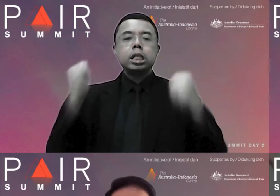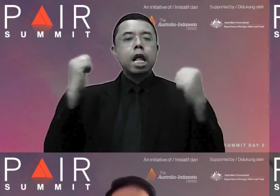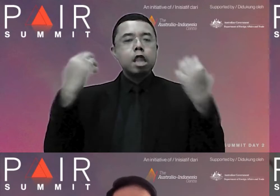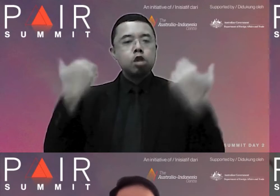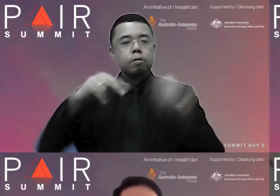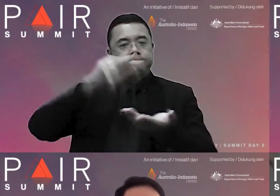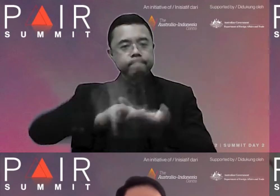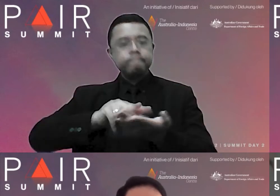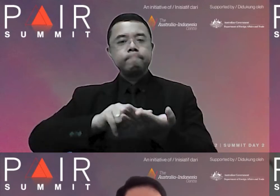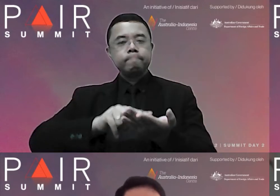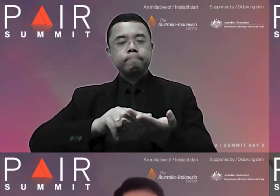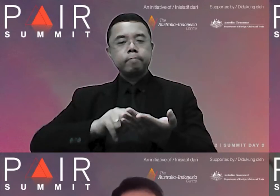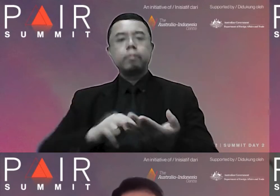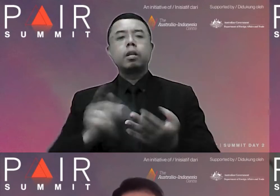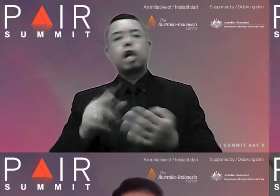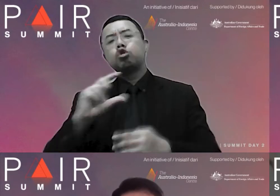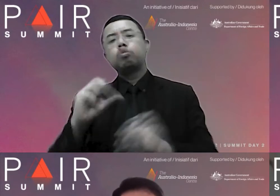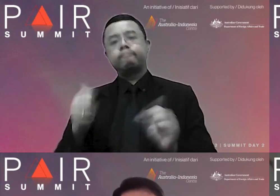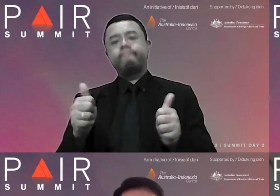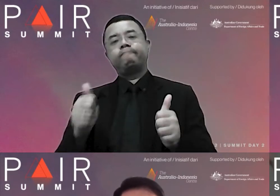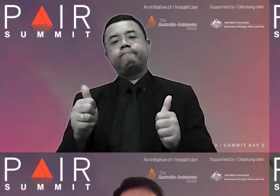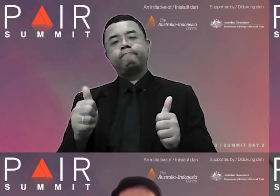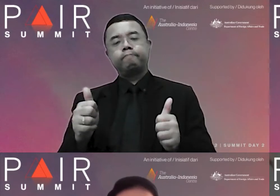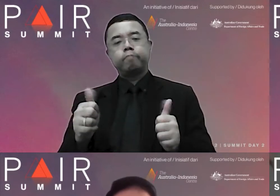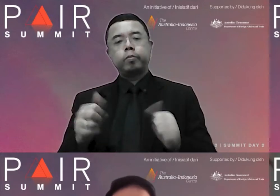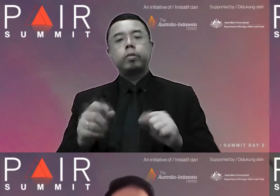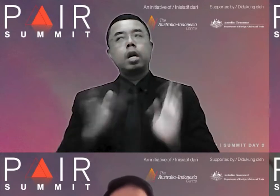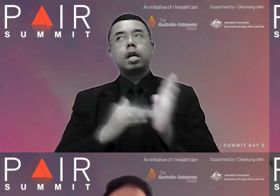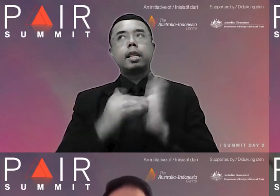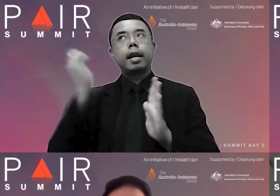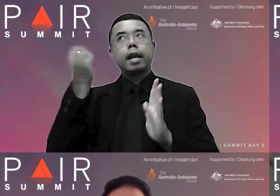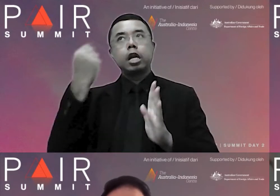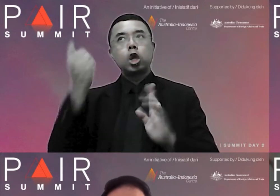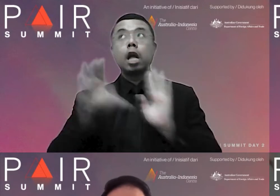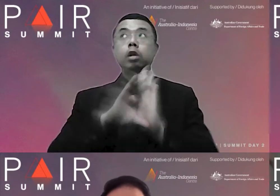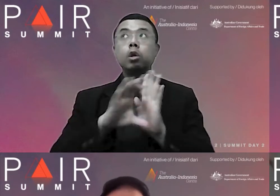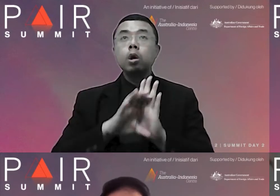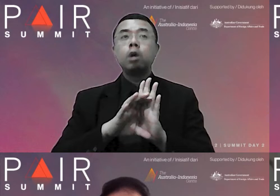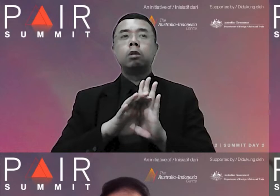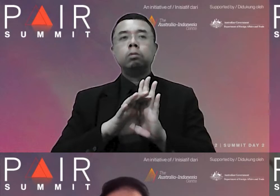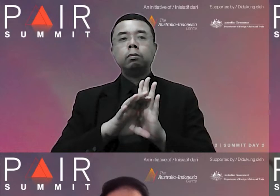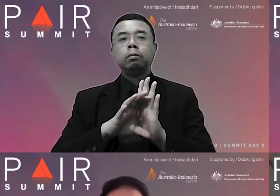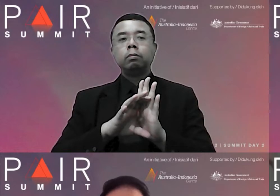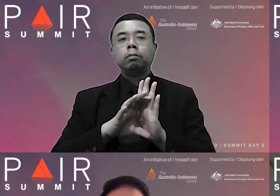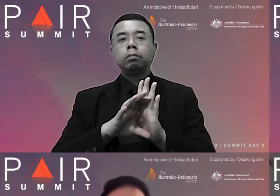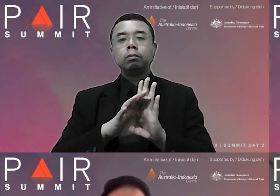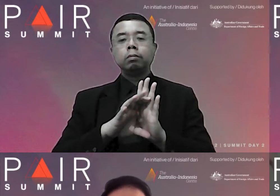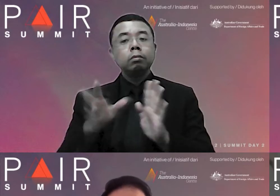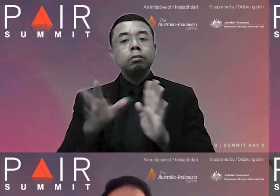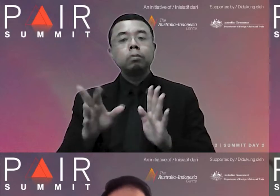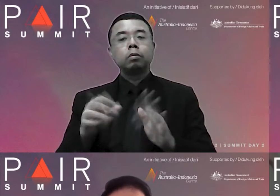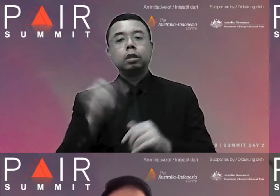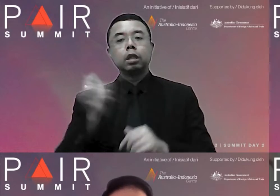well at the national level. For example, we already have since 2016, the Minister of